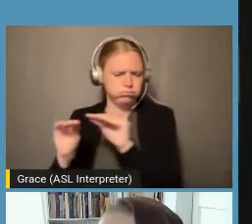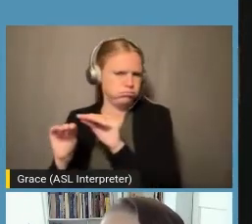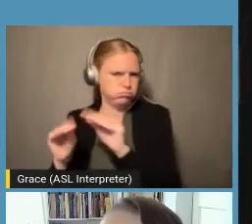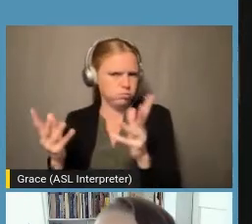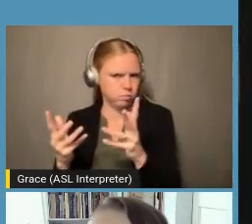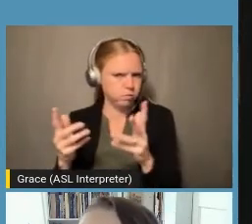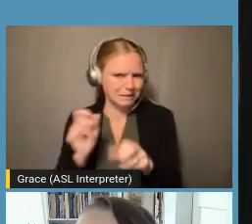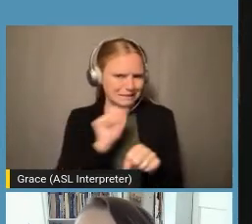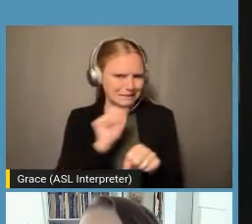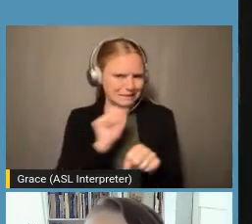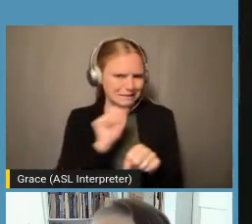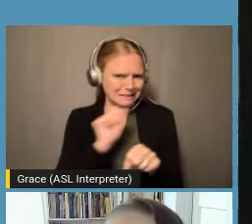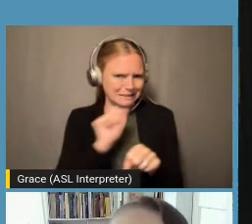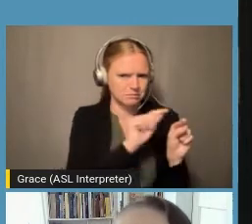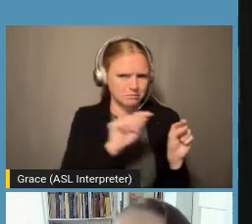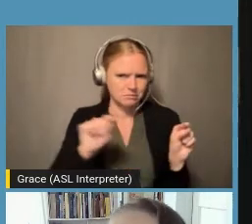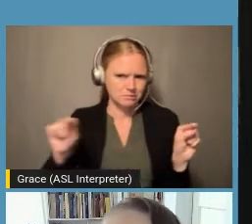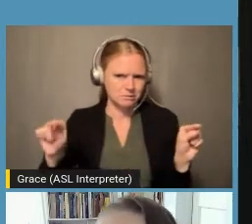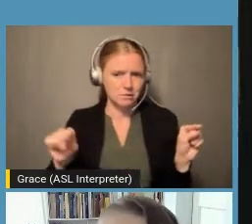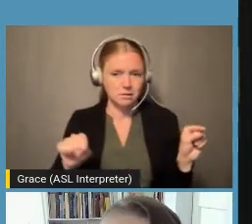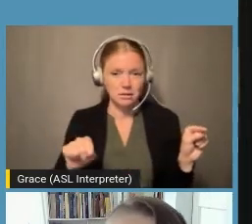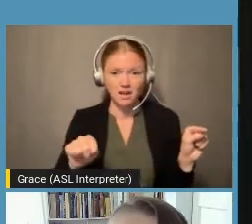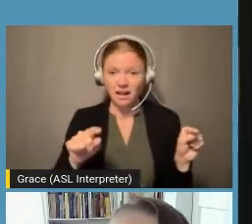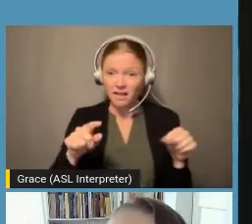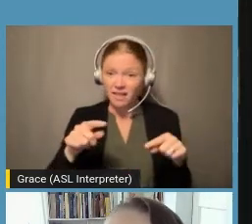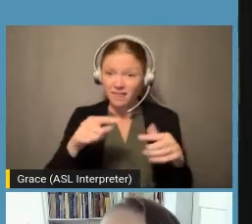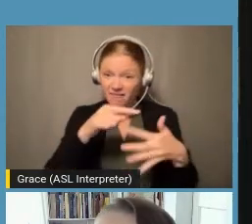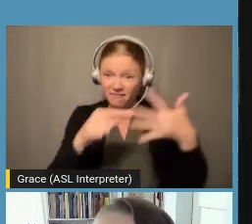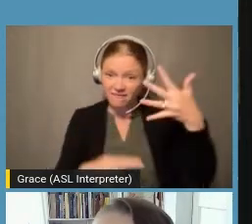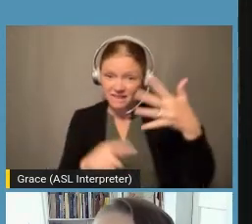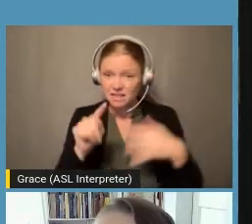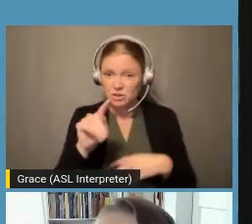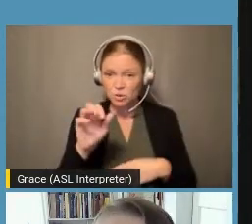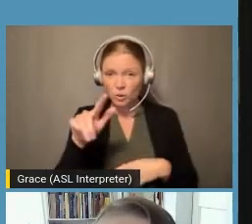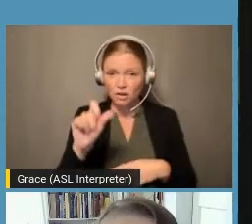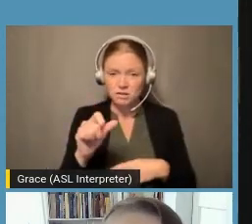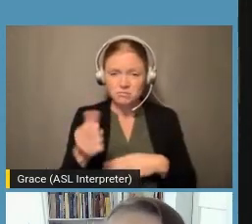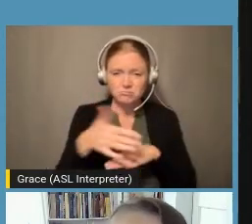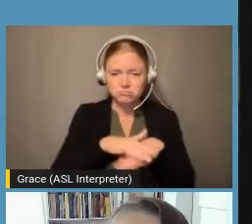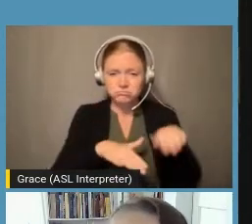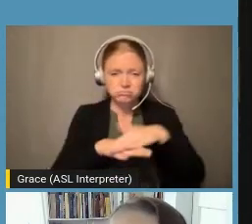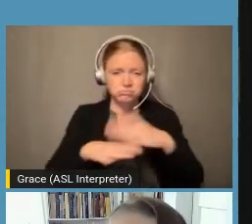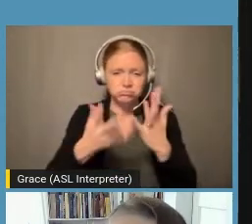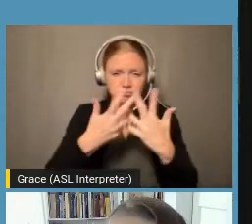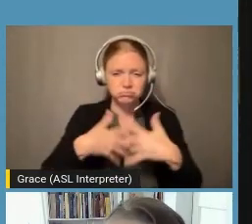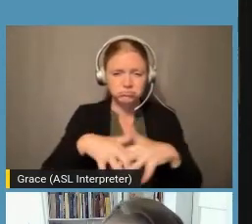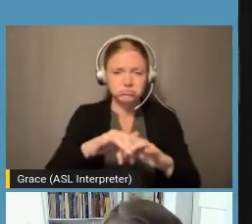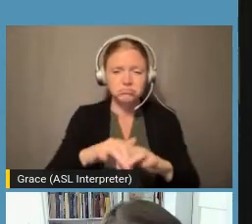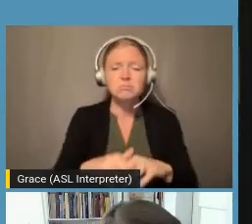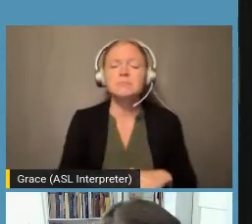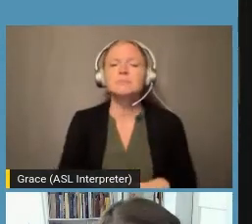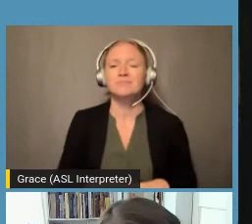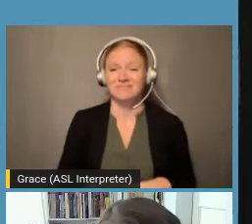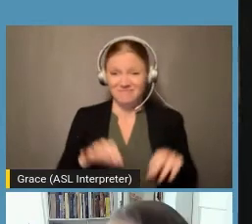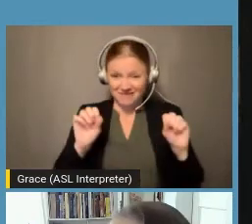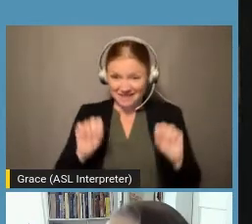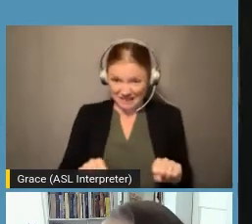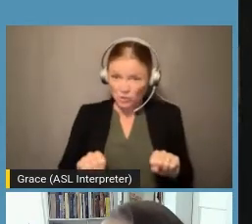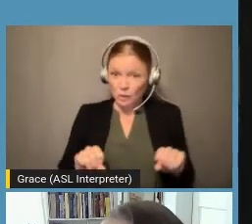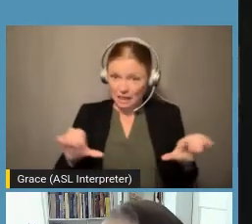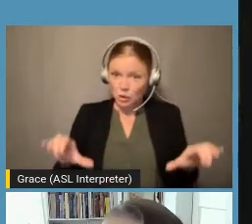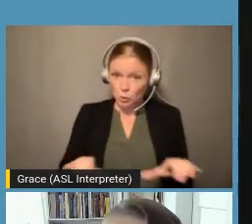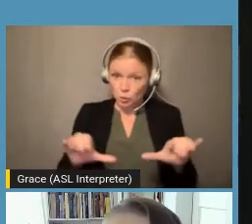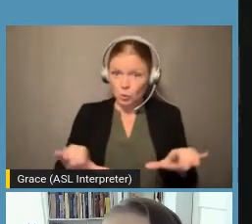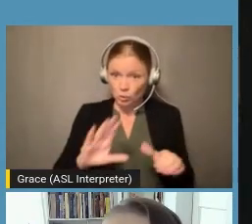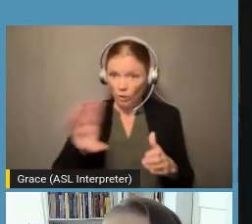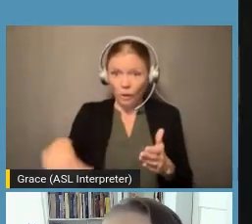project. So these tools kind of all work together. And I think that you could do all of them